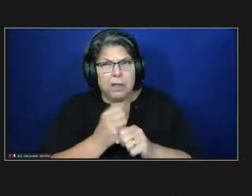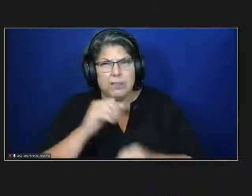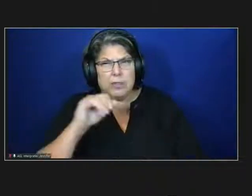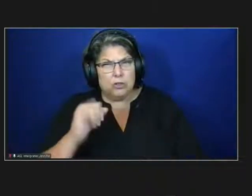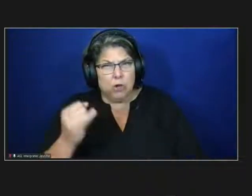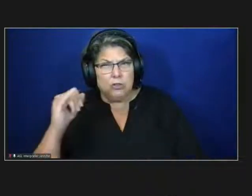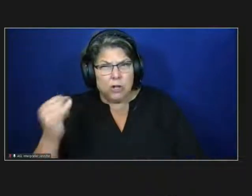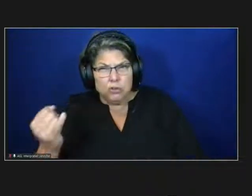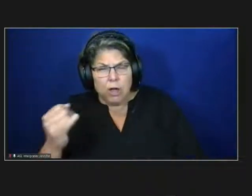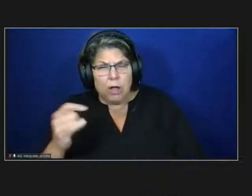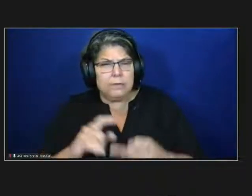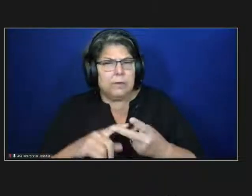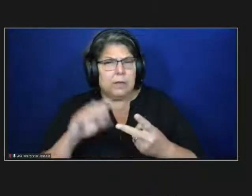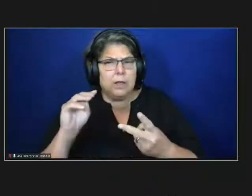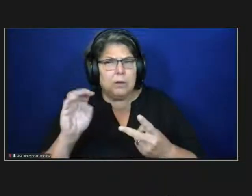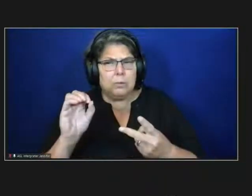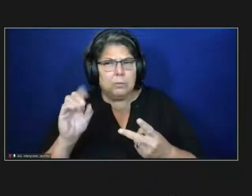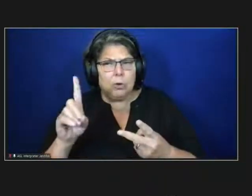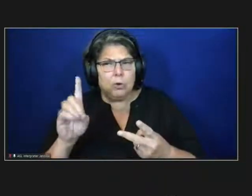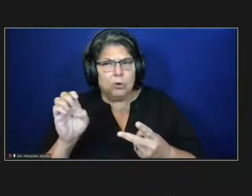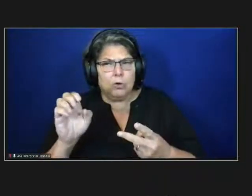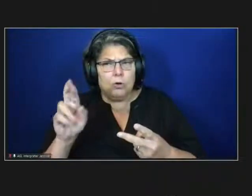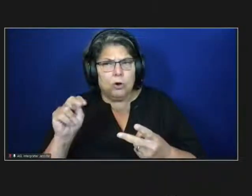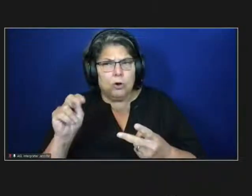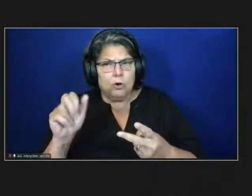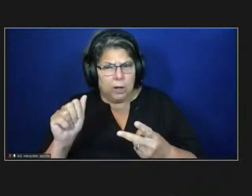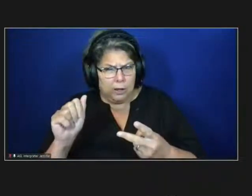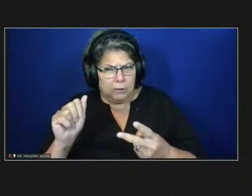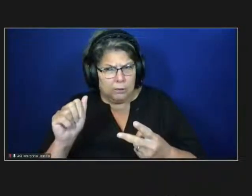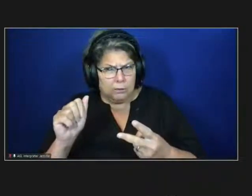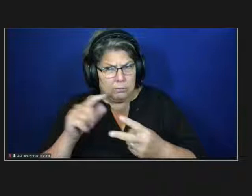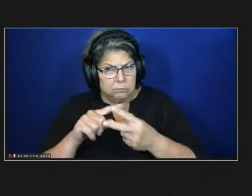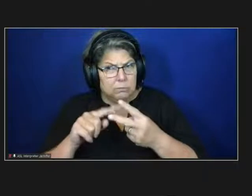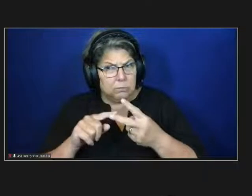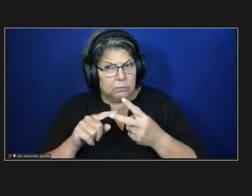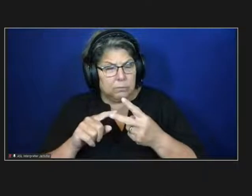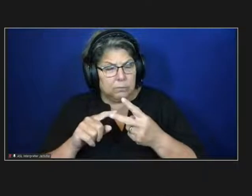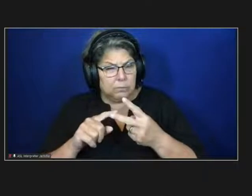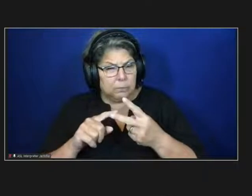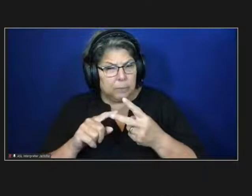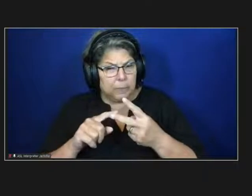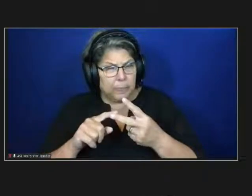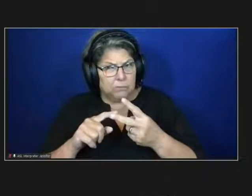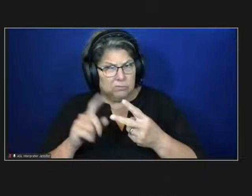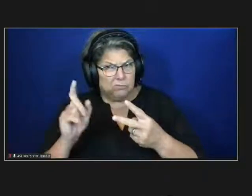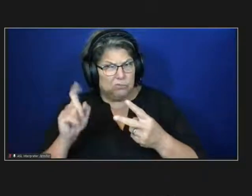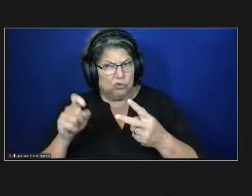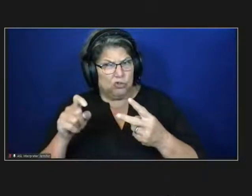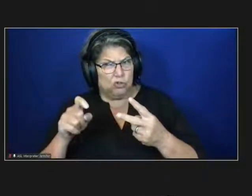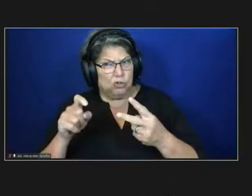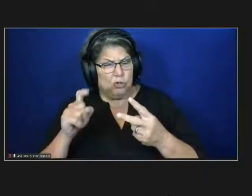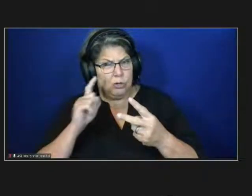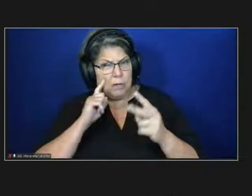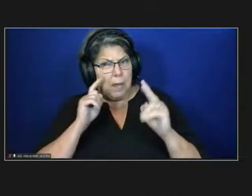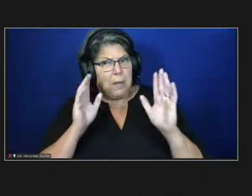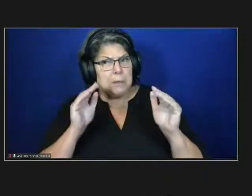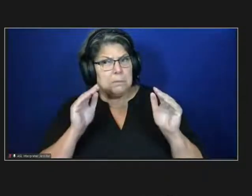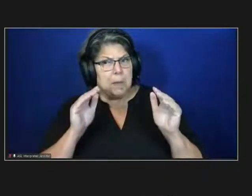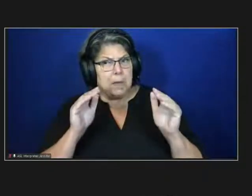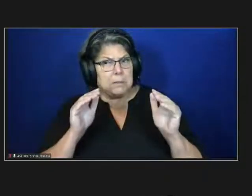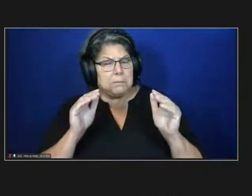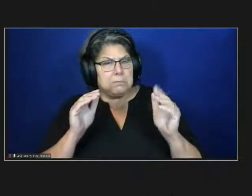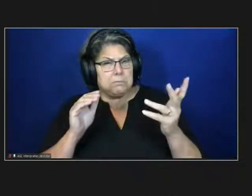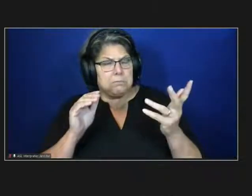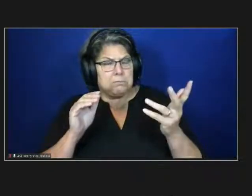and Moderna, should they be expecting, kind of a